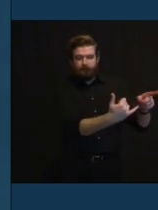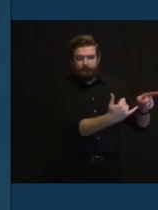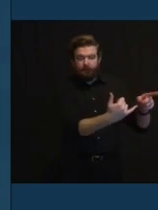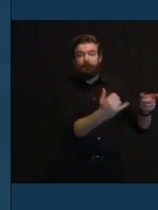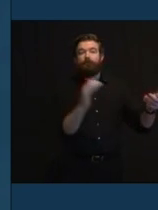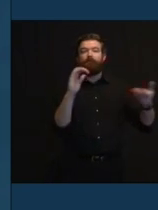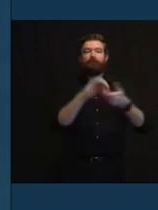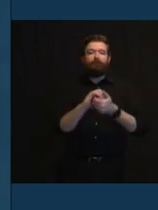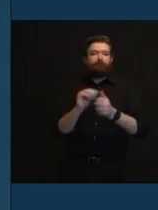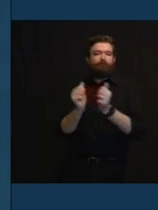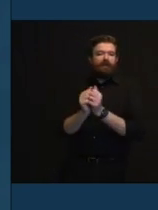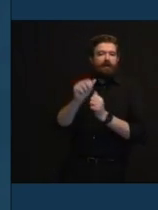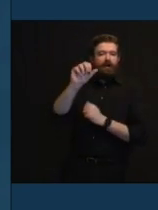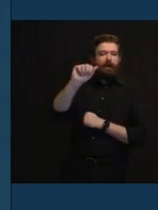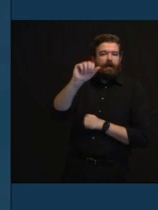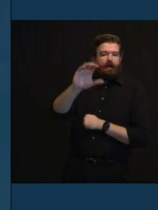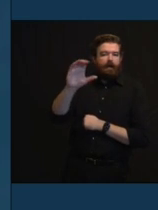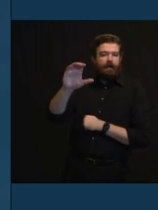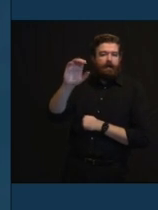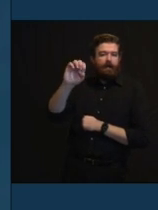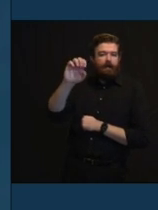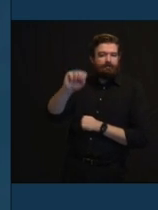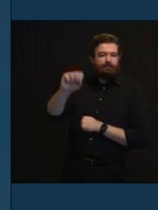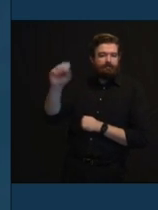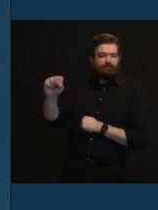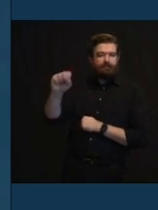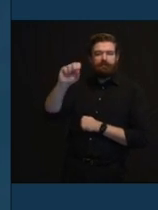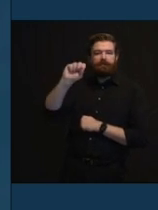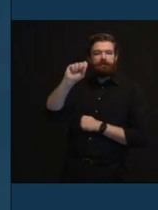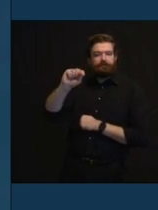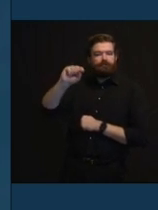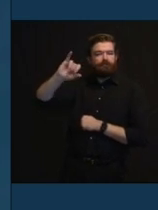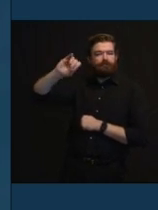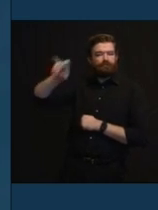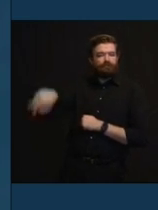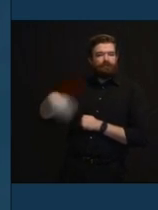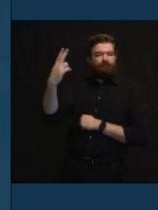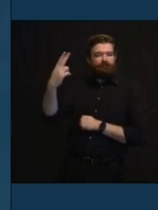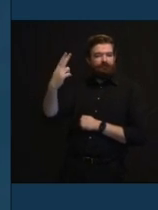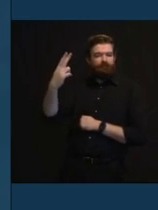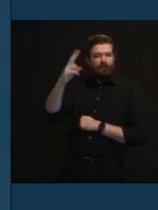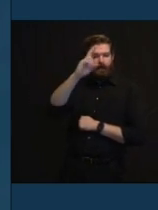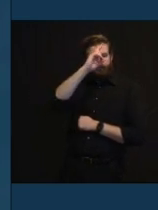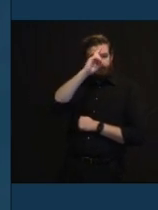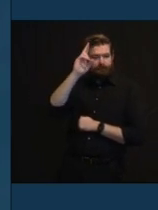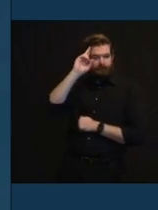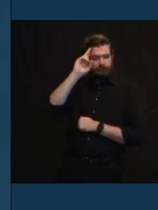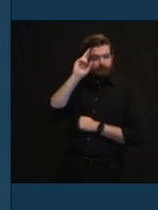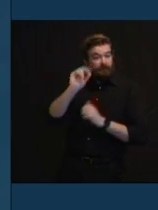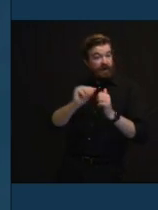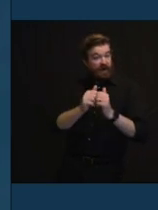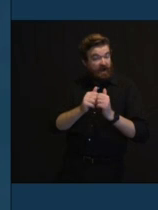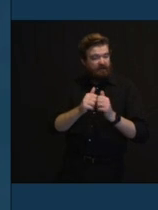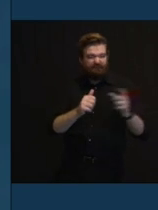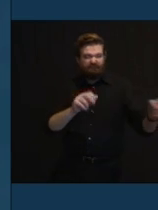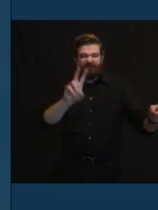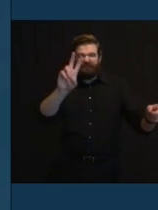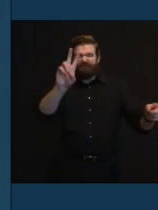Access at St. Joseph's Health in Patterson. You can reach them via video phone at